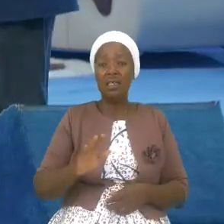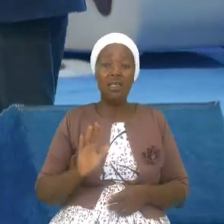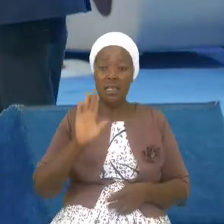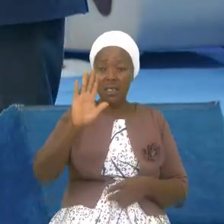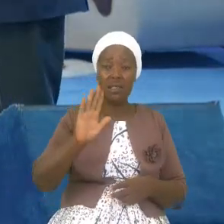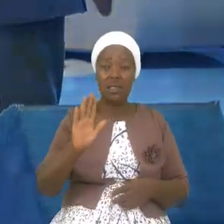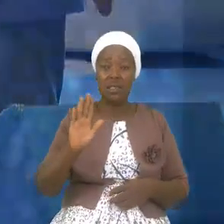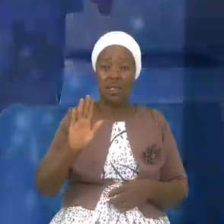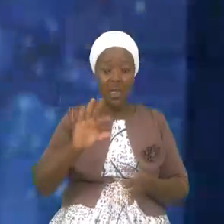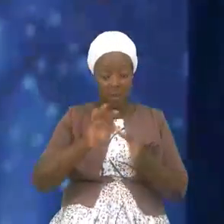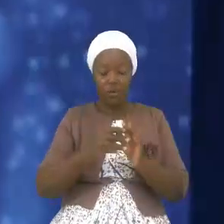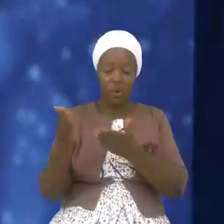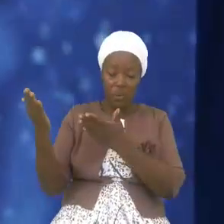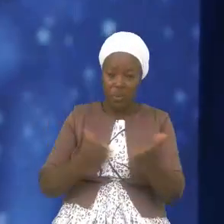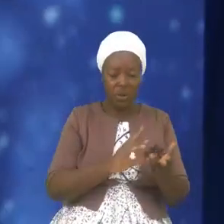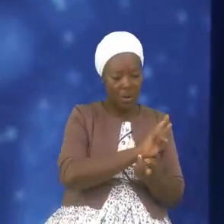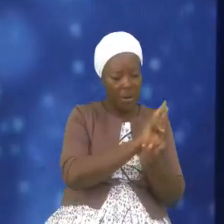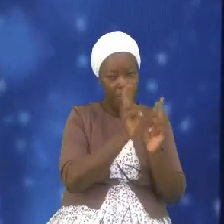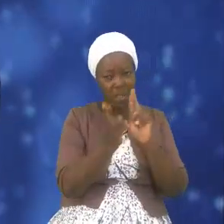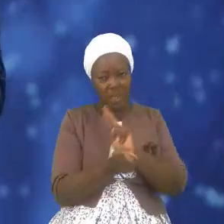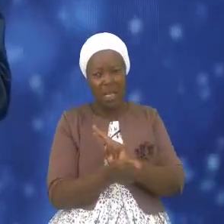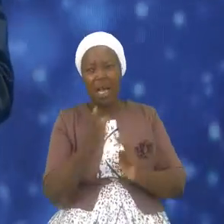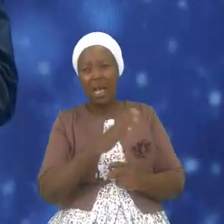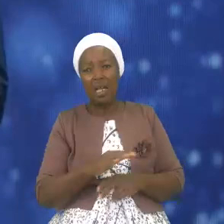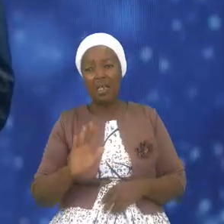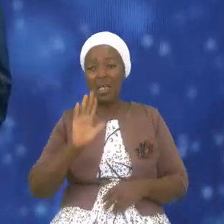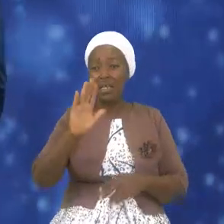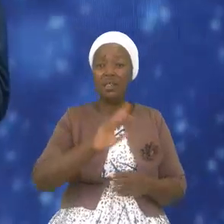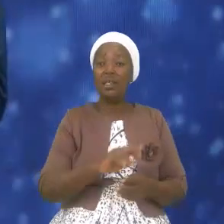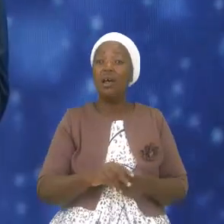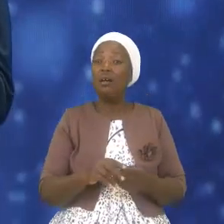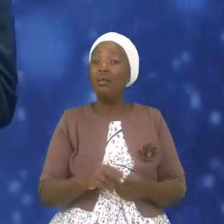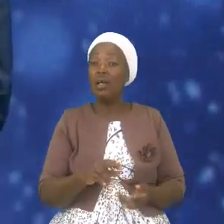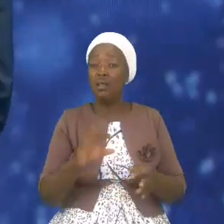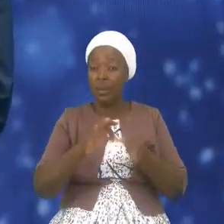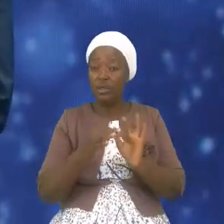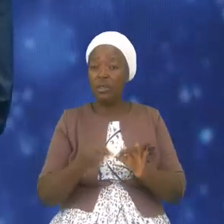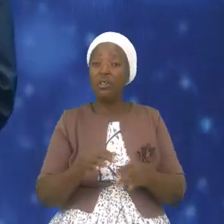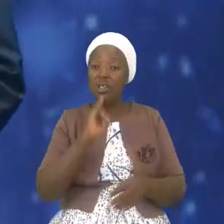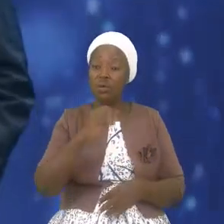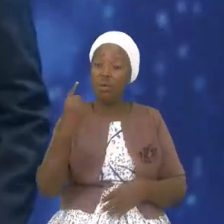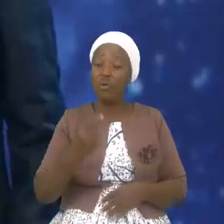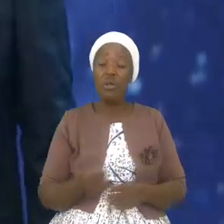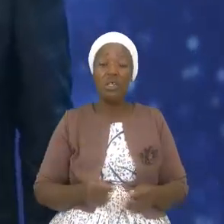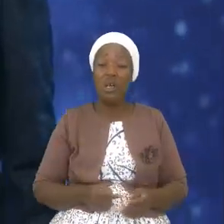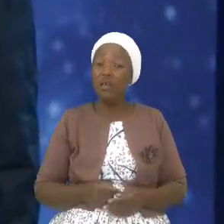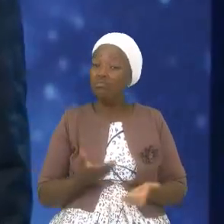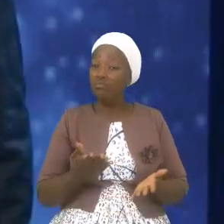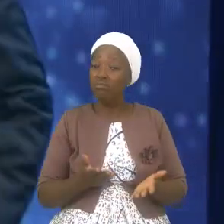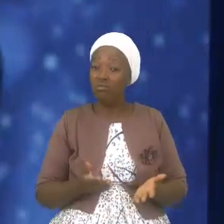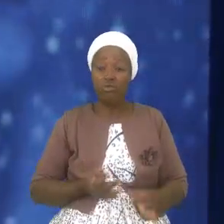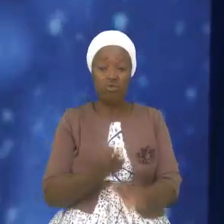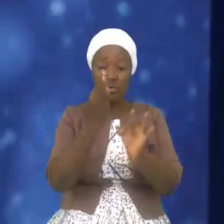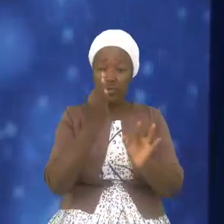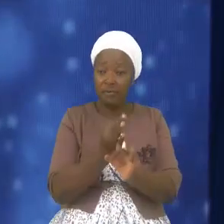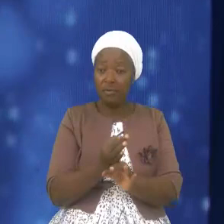interpretation was always truthful and factual and straight to the point. Called Daniel, and